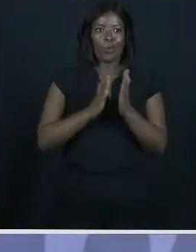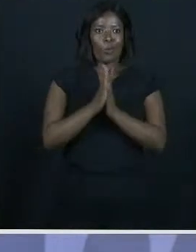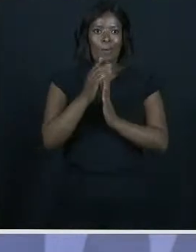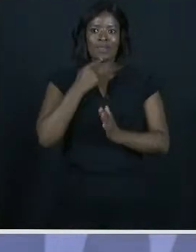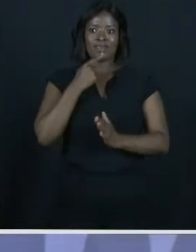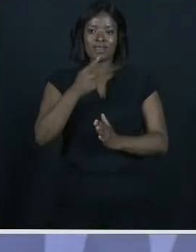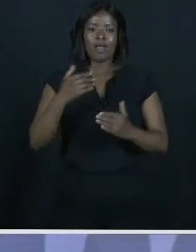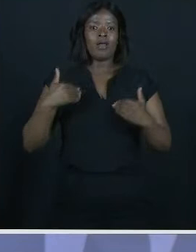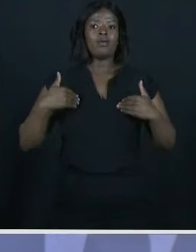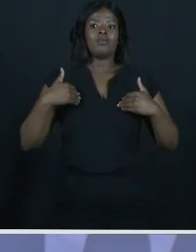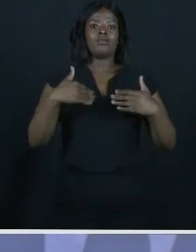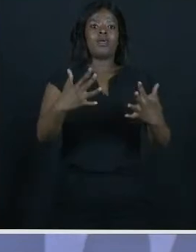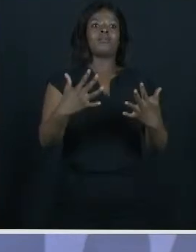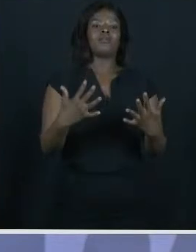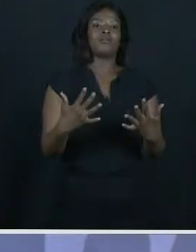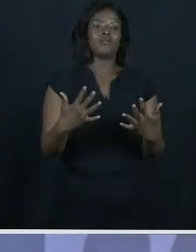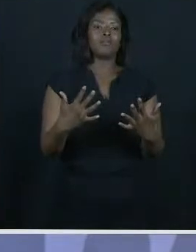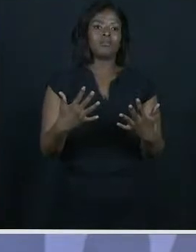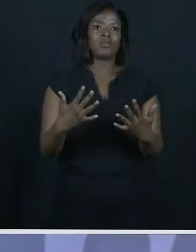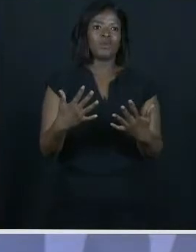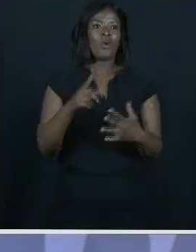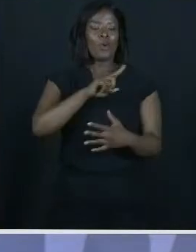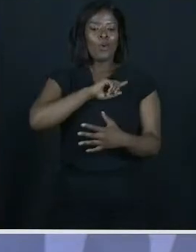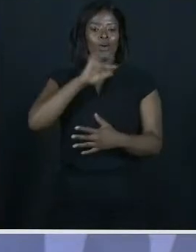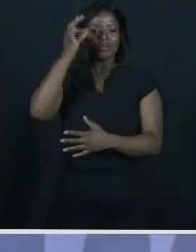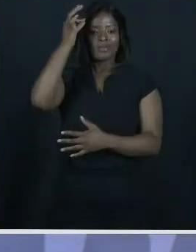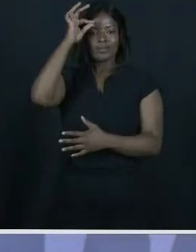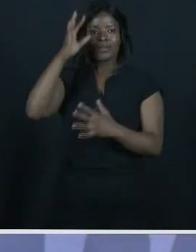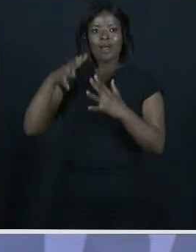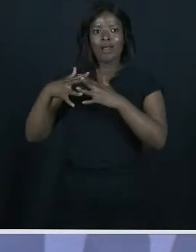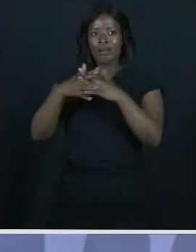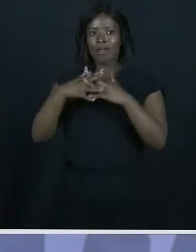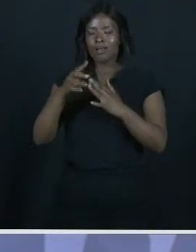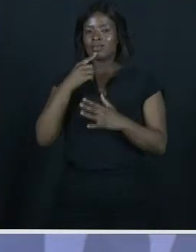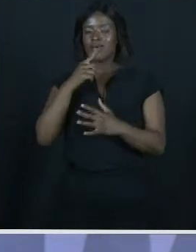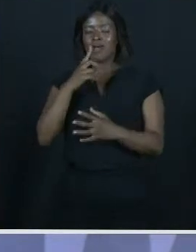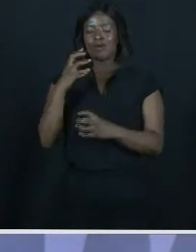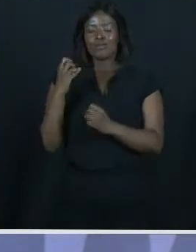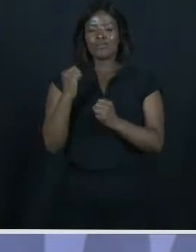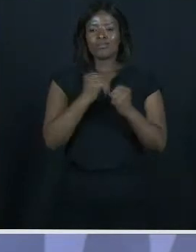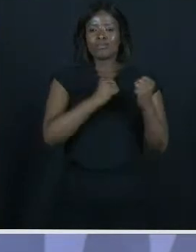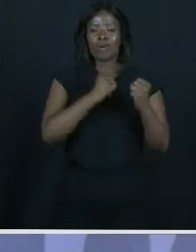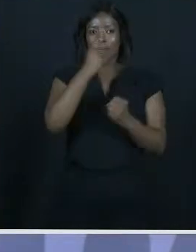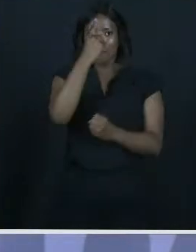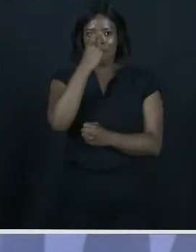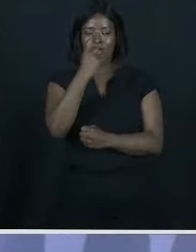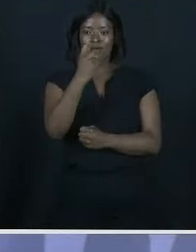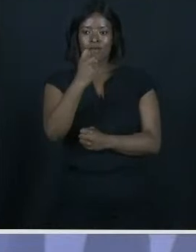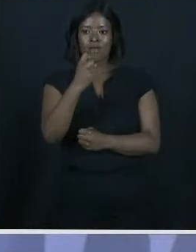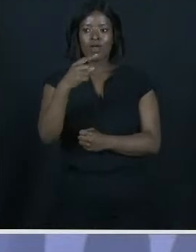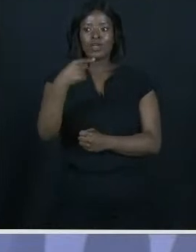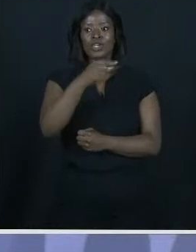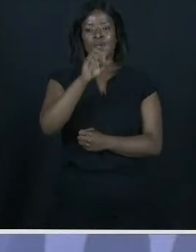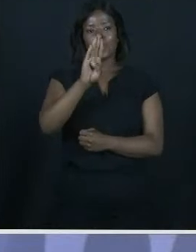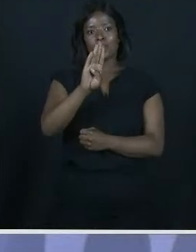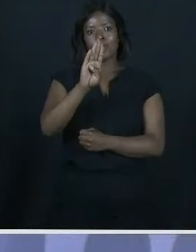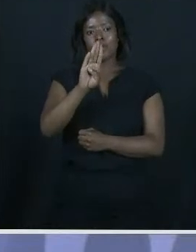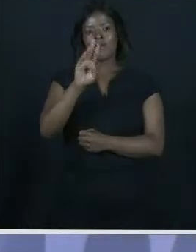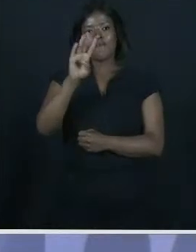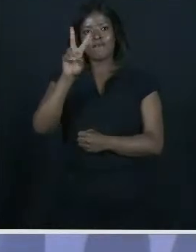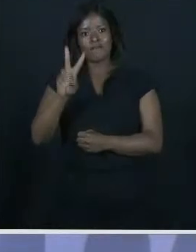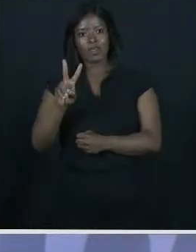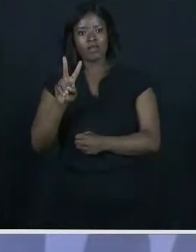The United States government strongly believes that these three problems of GBV, sexual exploitation, and